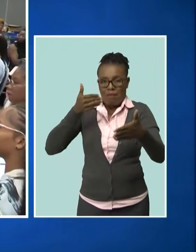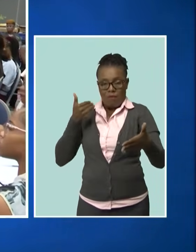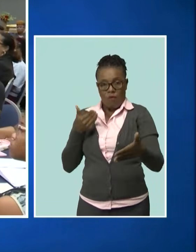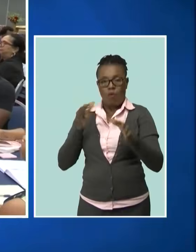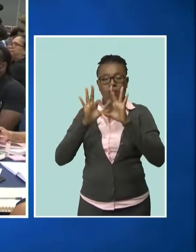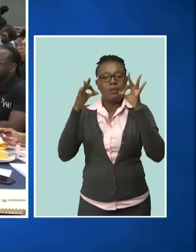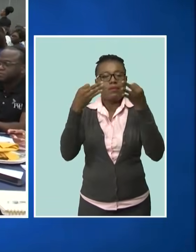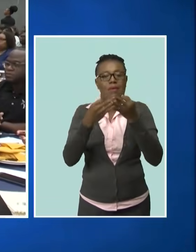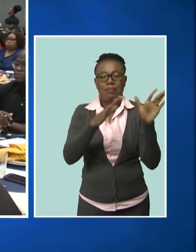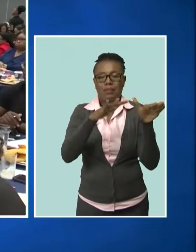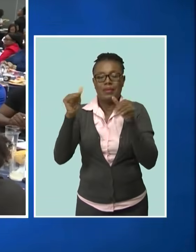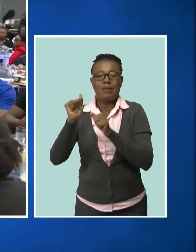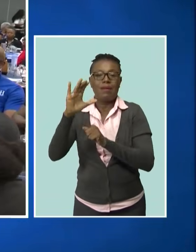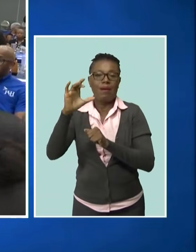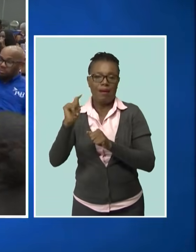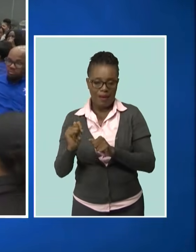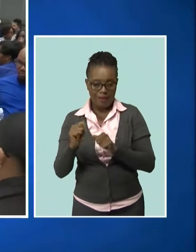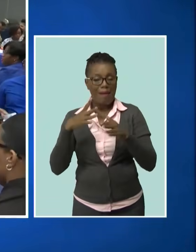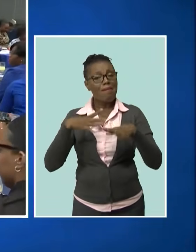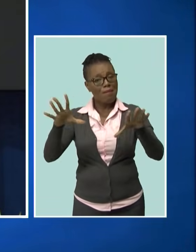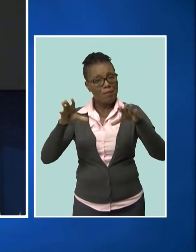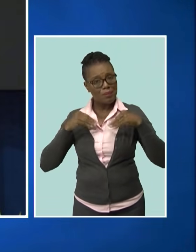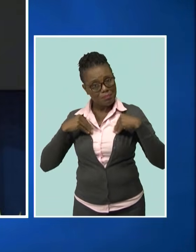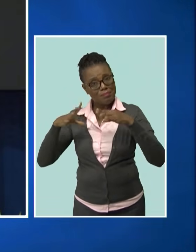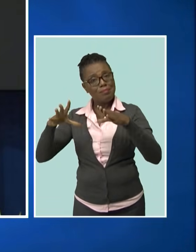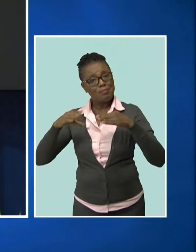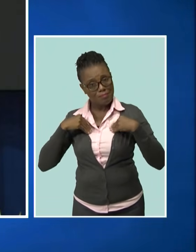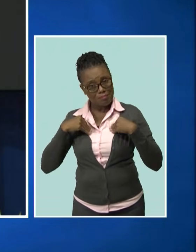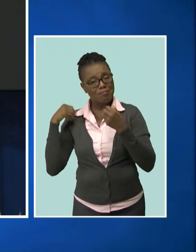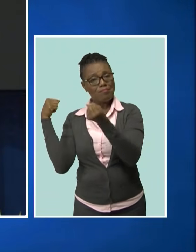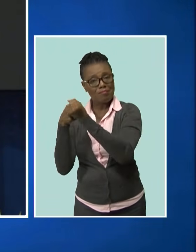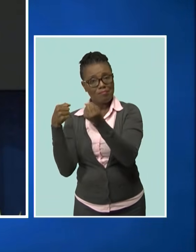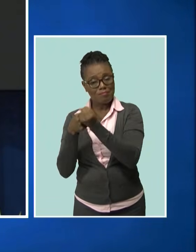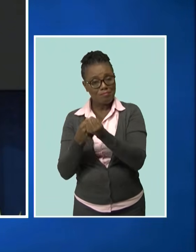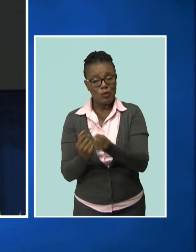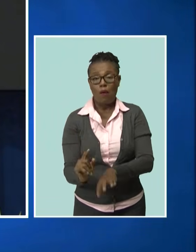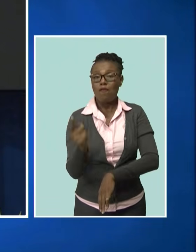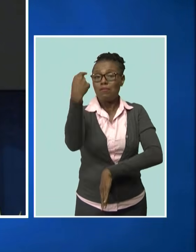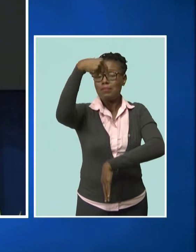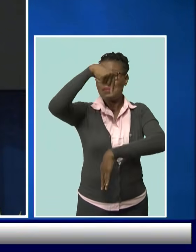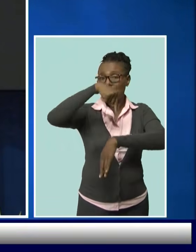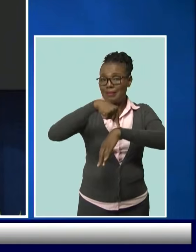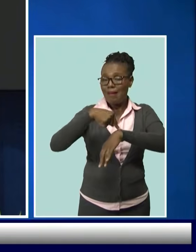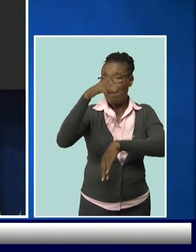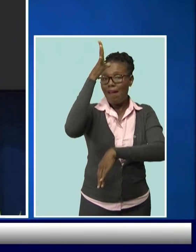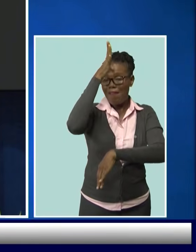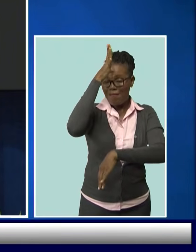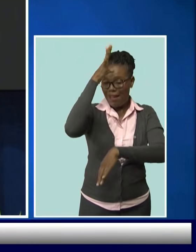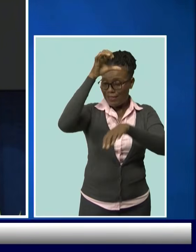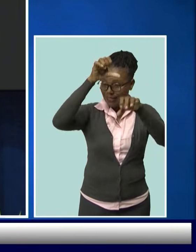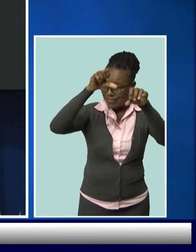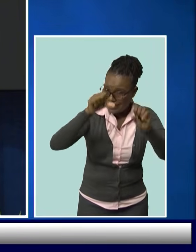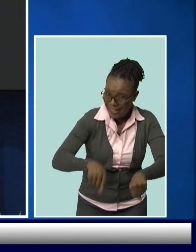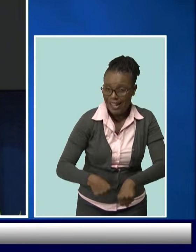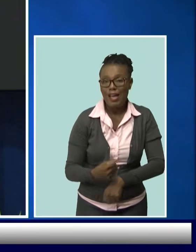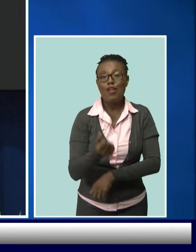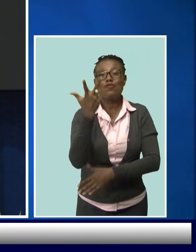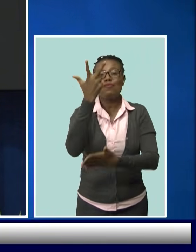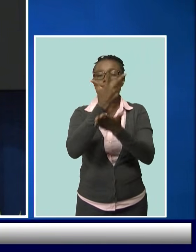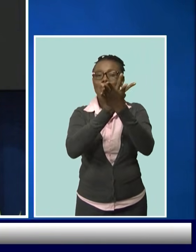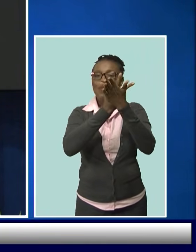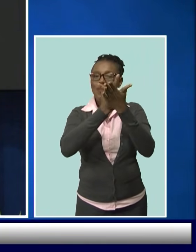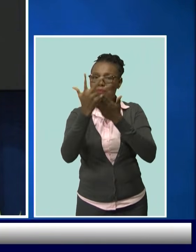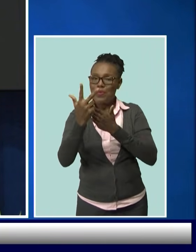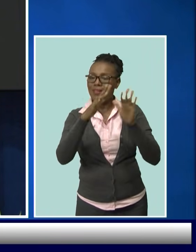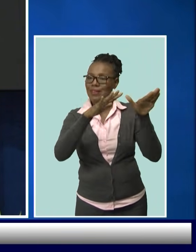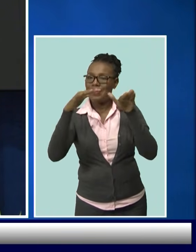and internal policies have adopted it. For the first time, fathers are legally entitled to 3 weeks of leave.